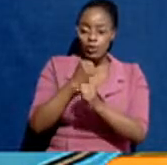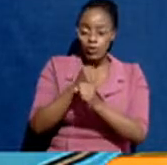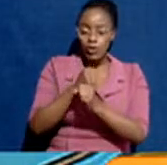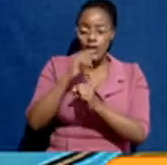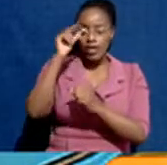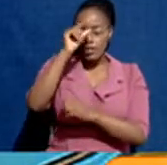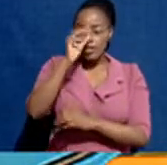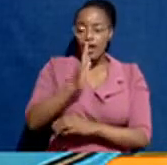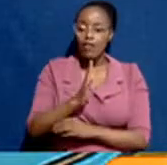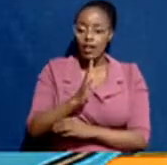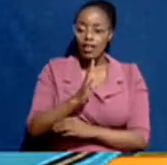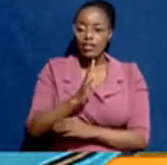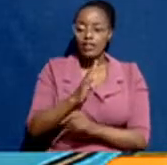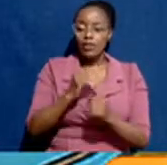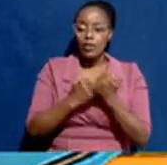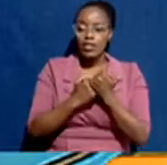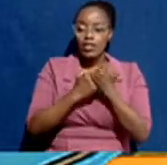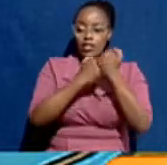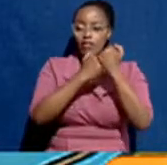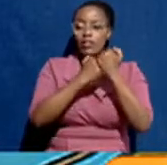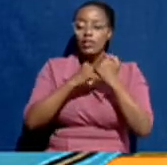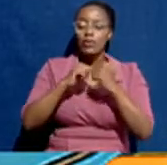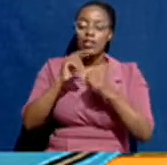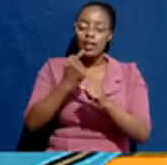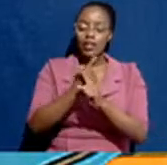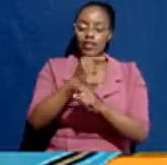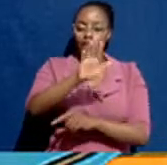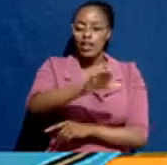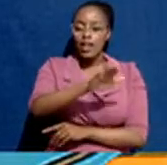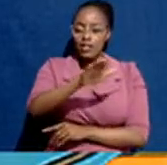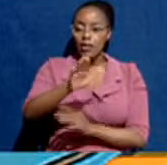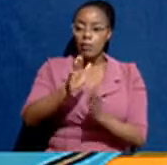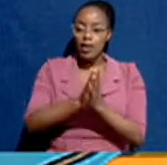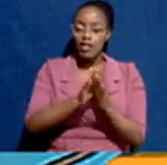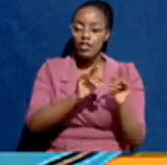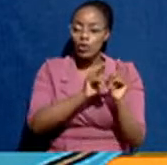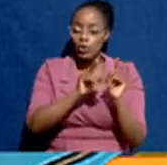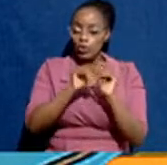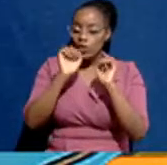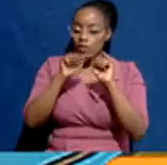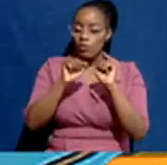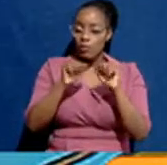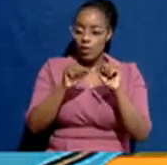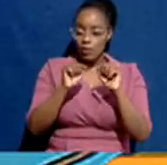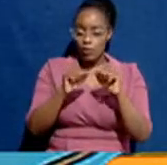governors with the support of our assemblies that would not have been possible